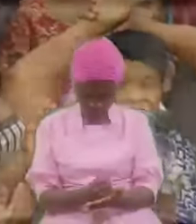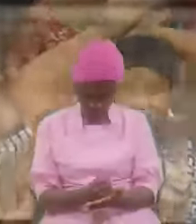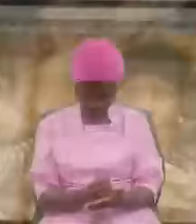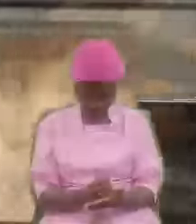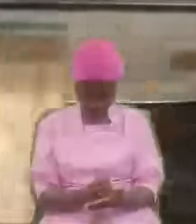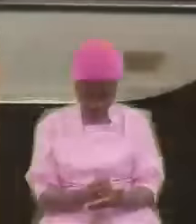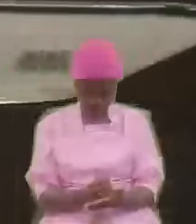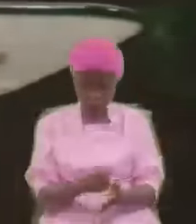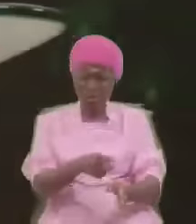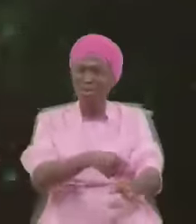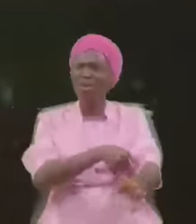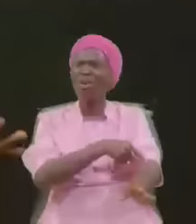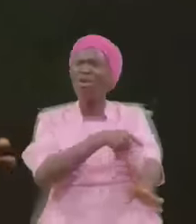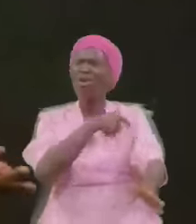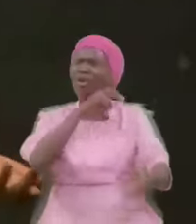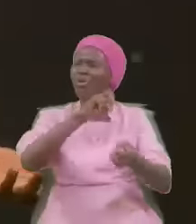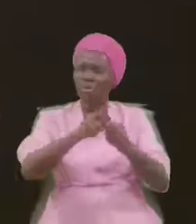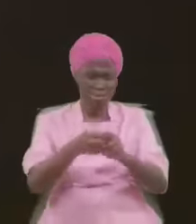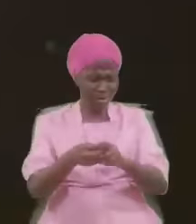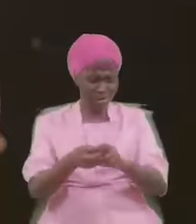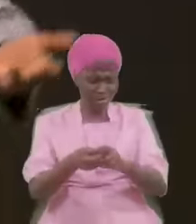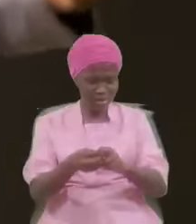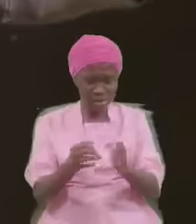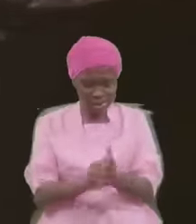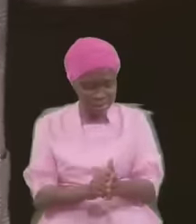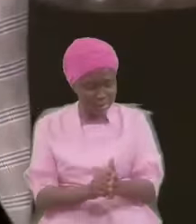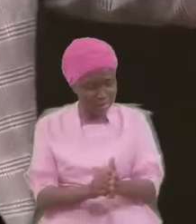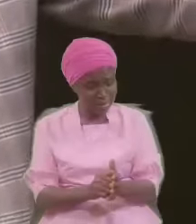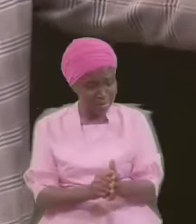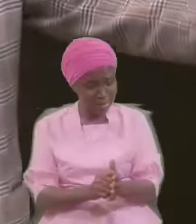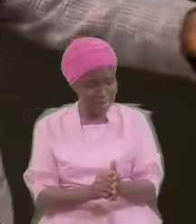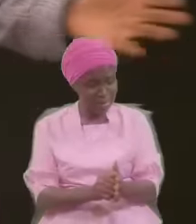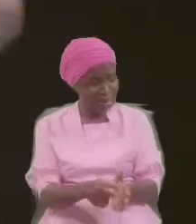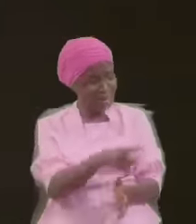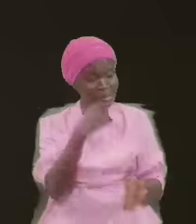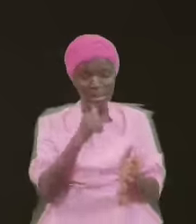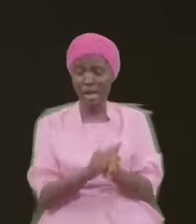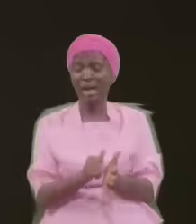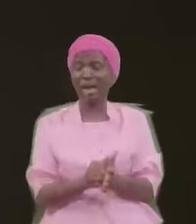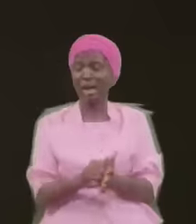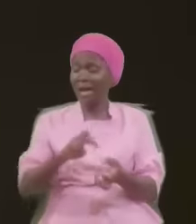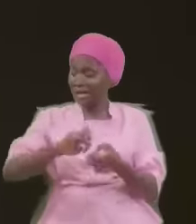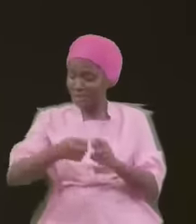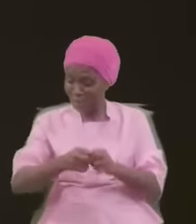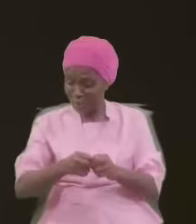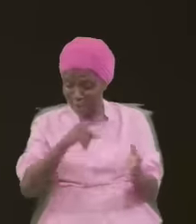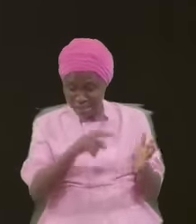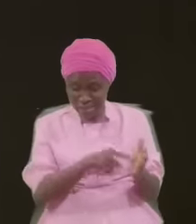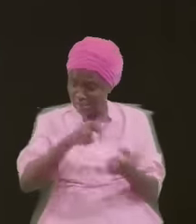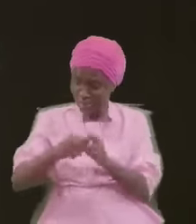Long-standing problem that they even say, this one is incurable, that one is